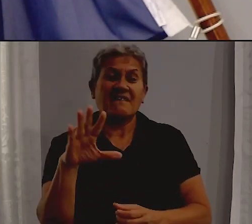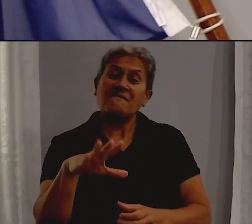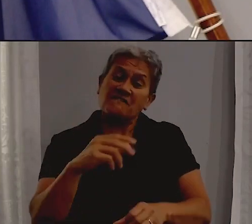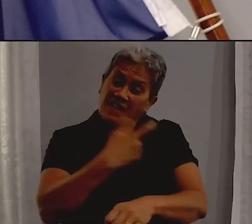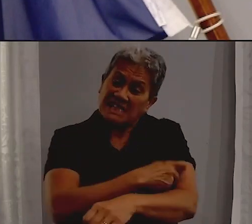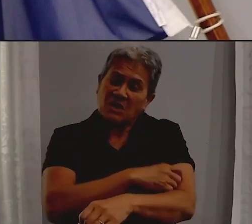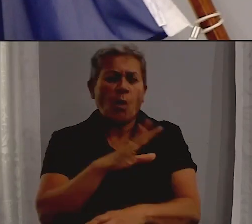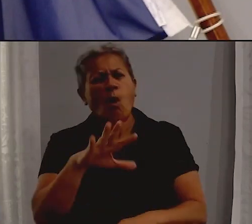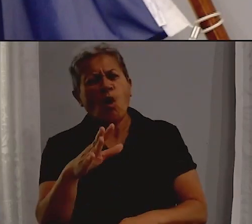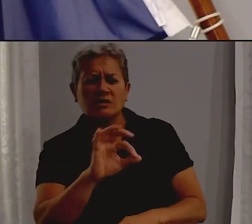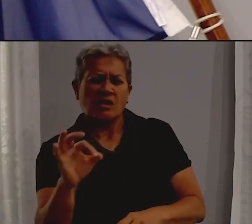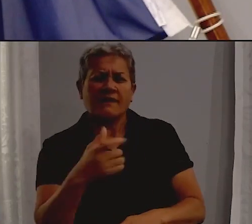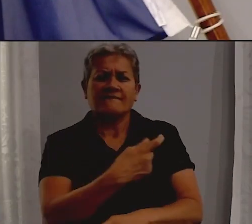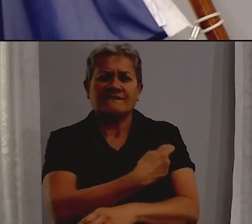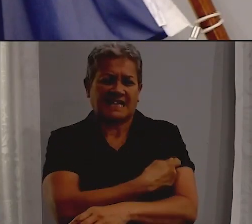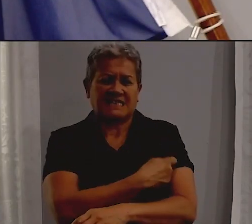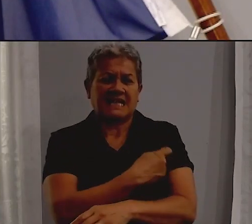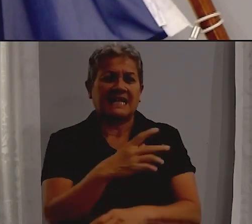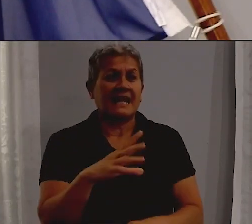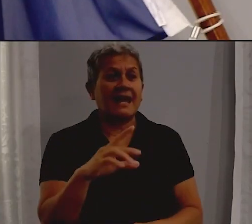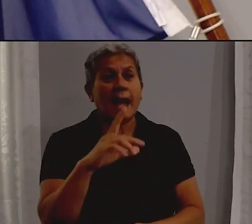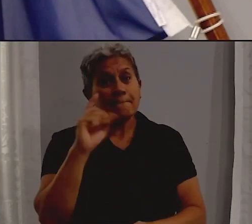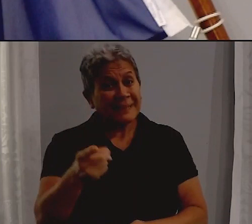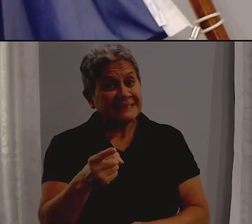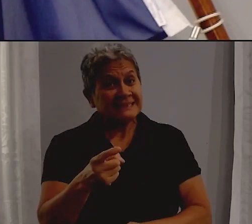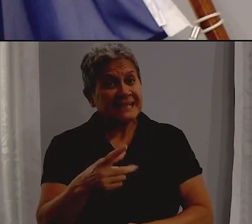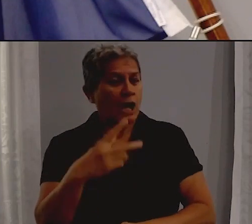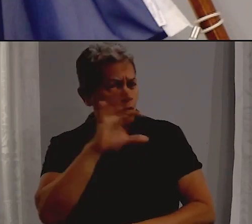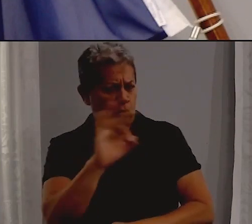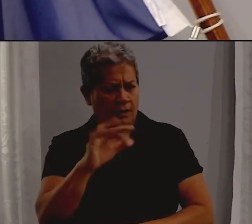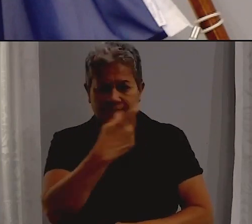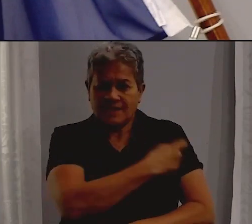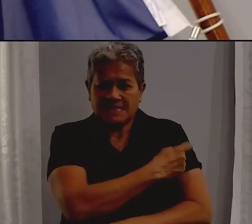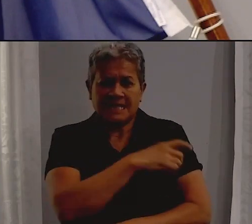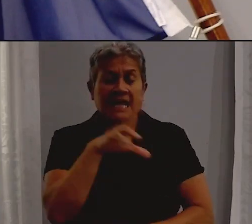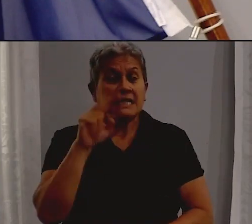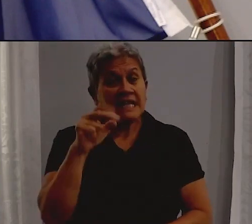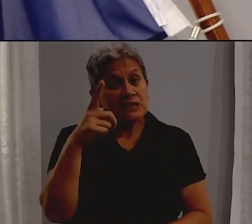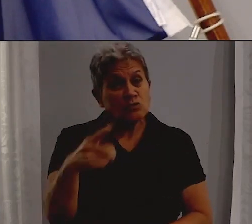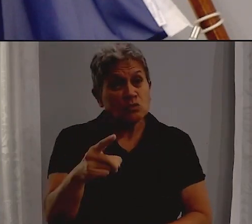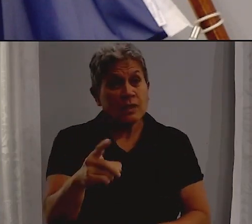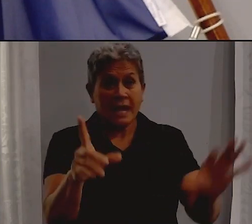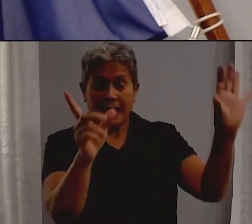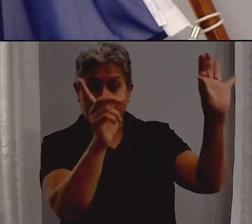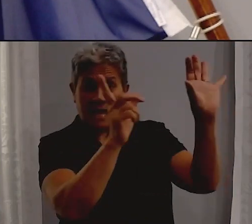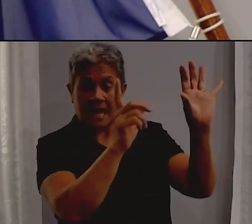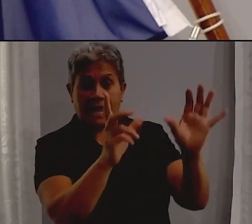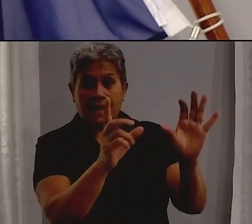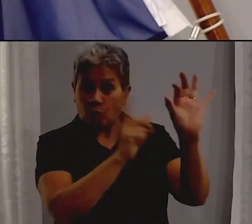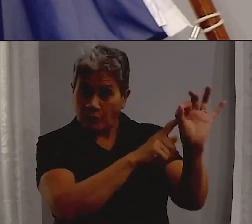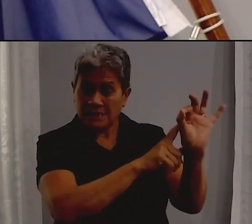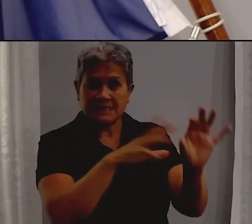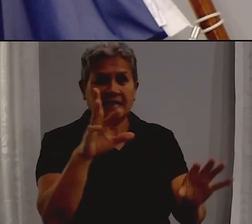unvaccinated will be subject to certain additional public health controls upon arrival into the country. For example,